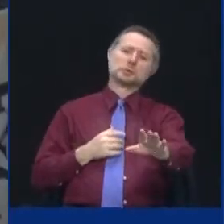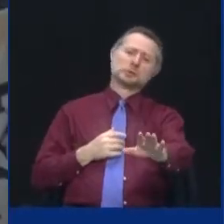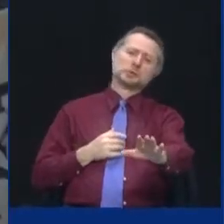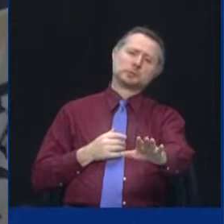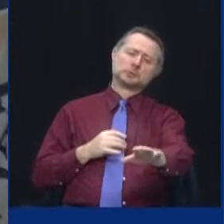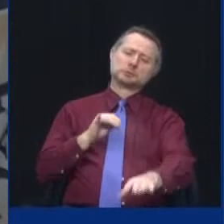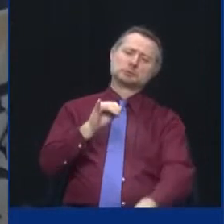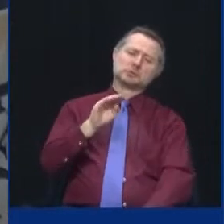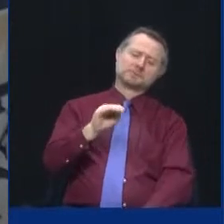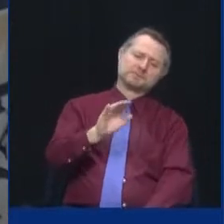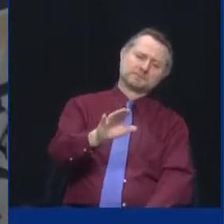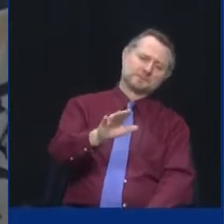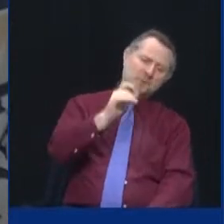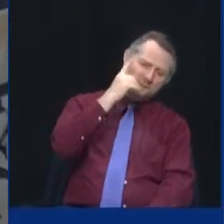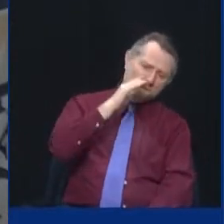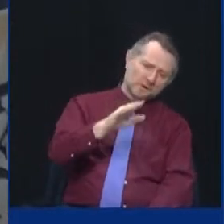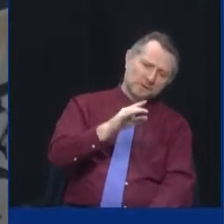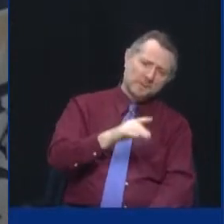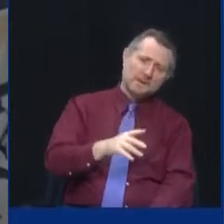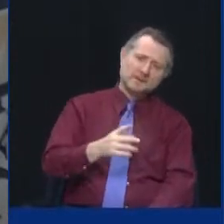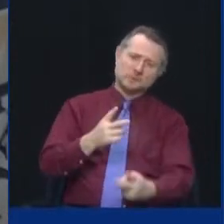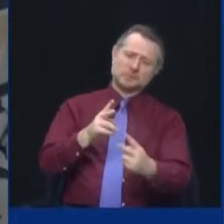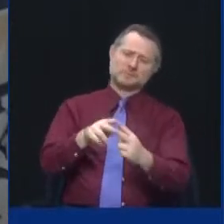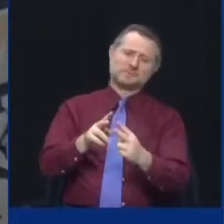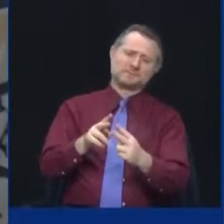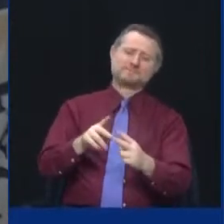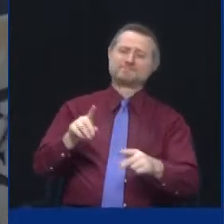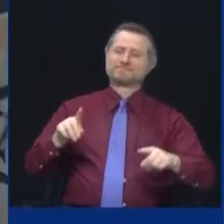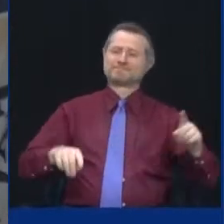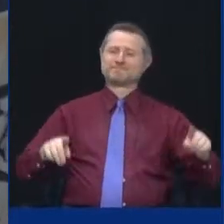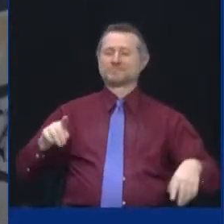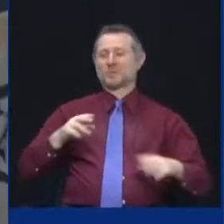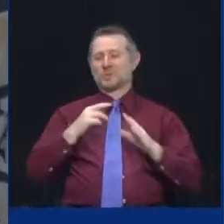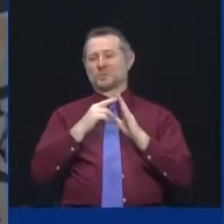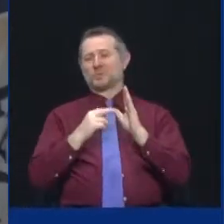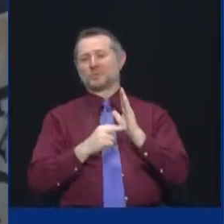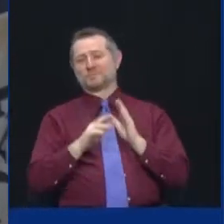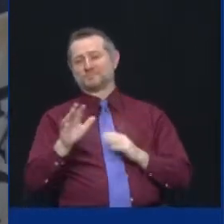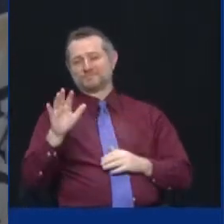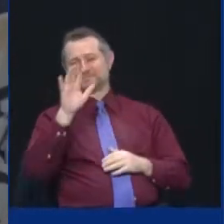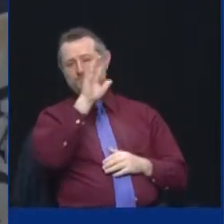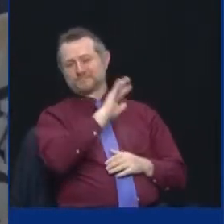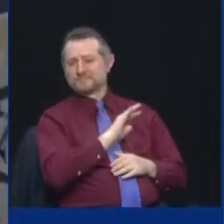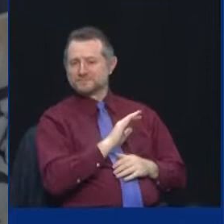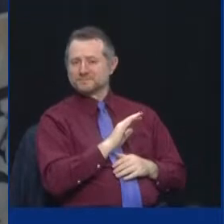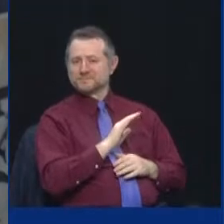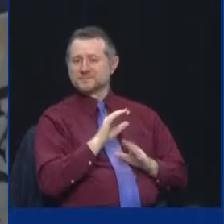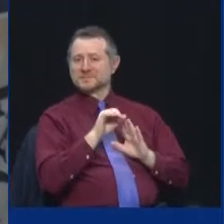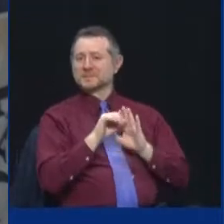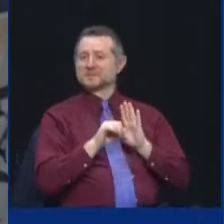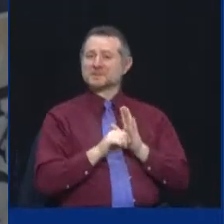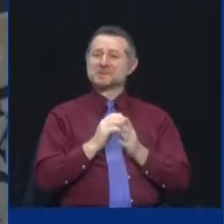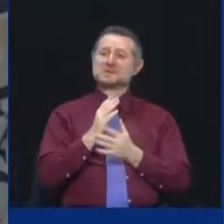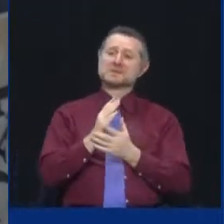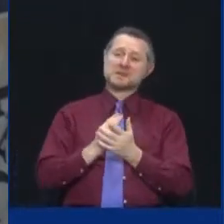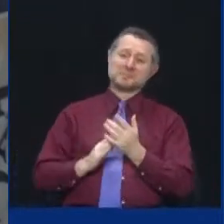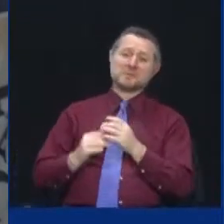things. You have a variance in rules across the state. You have some stadiums that are fully